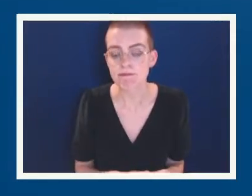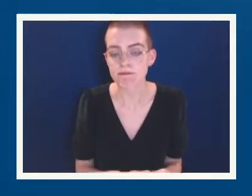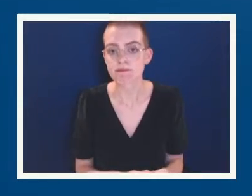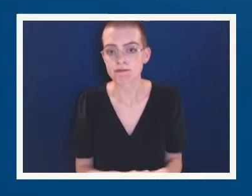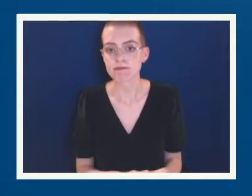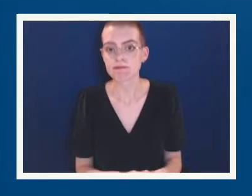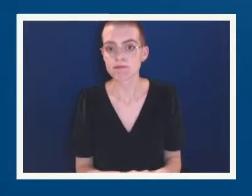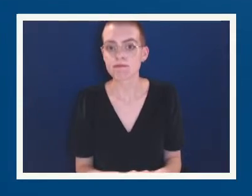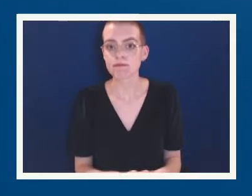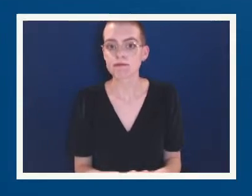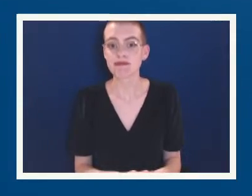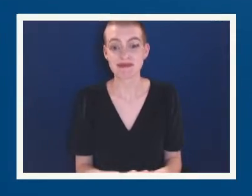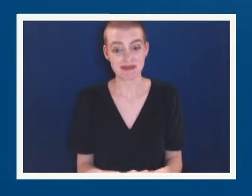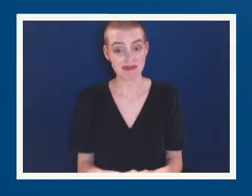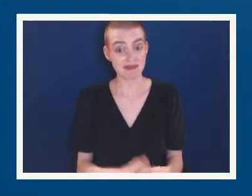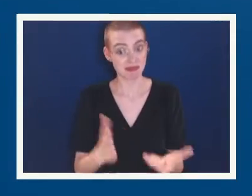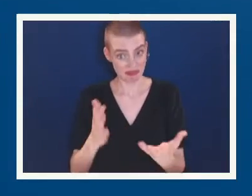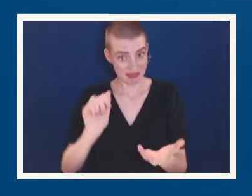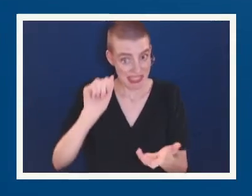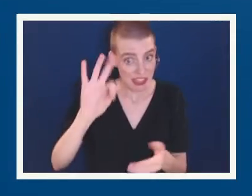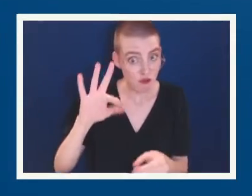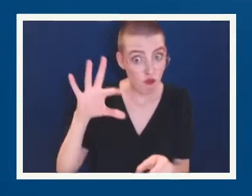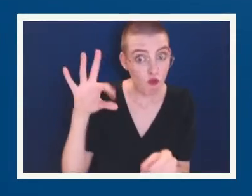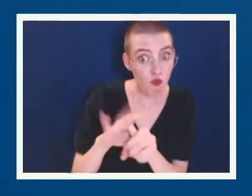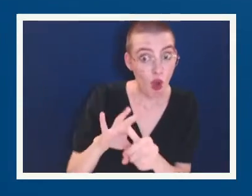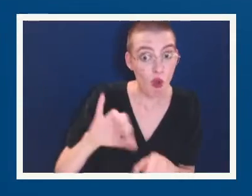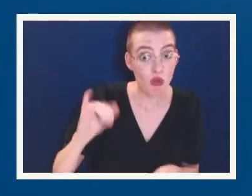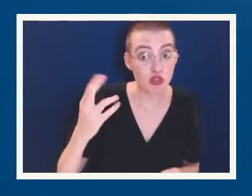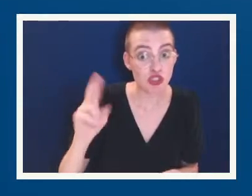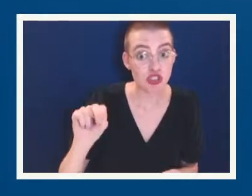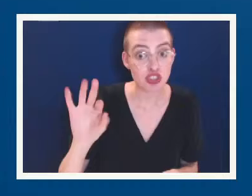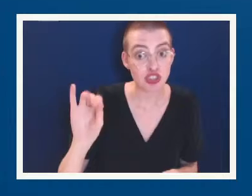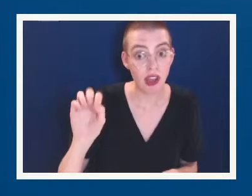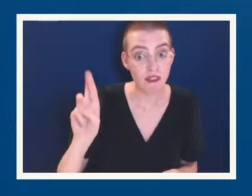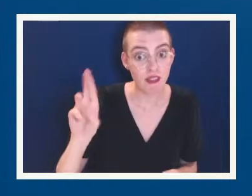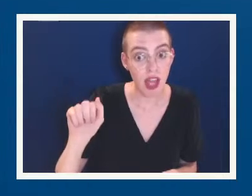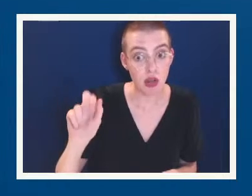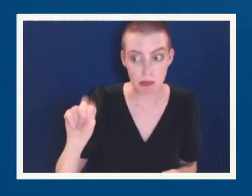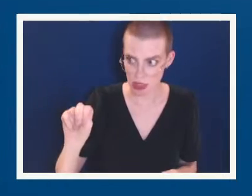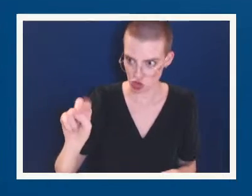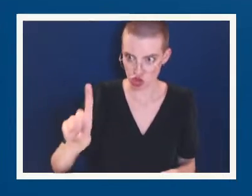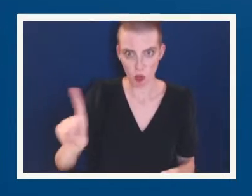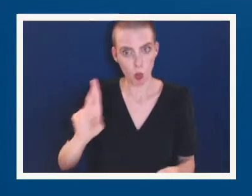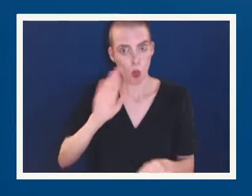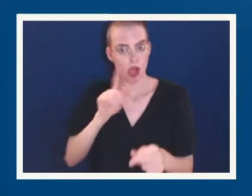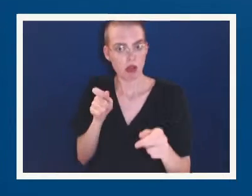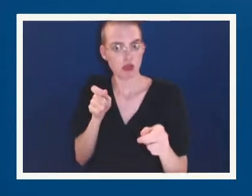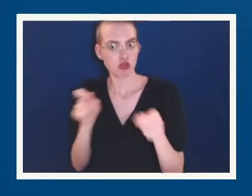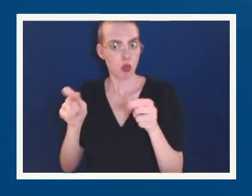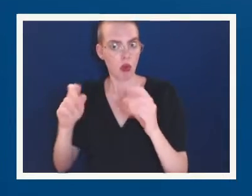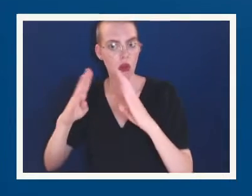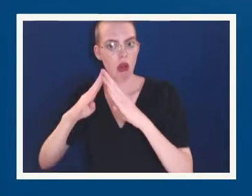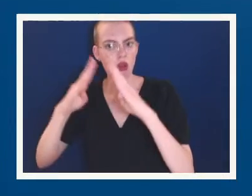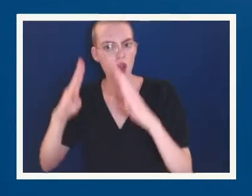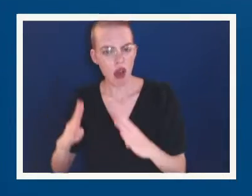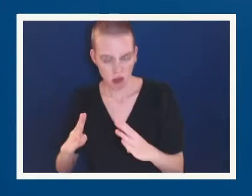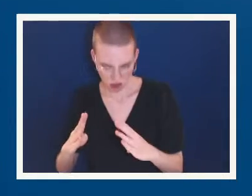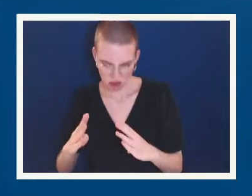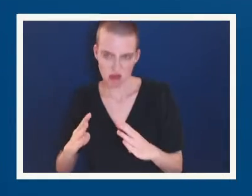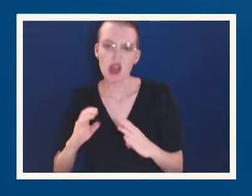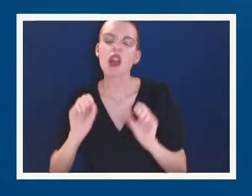But if we elect John Fetterman to the Senate and keep control of the House, we can restore the right to choose in this country